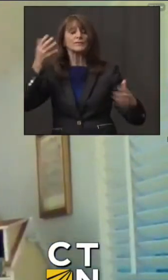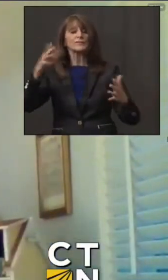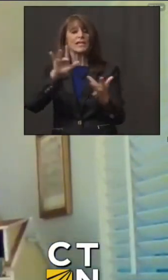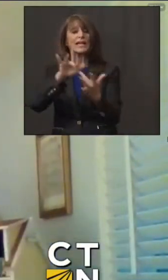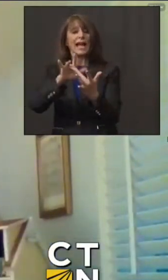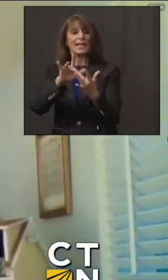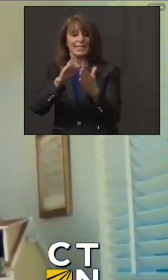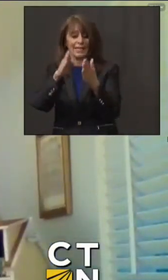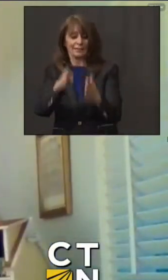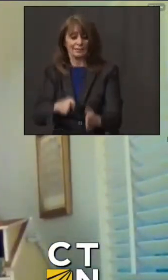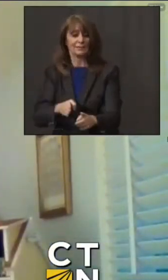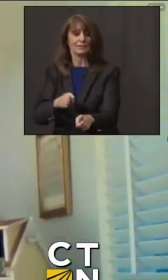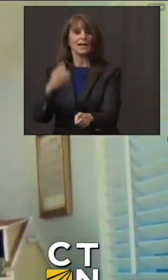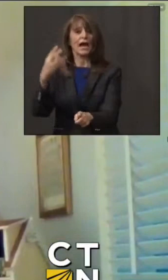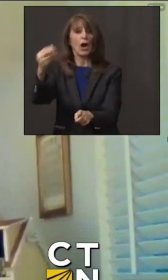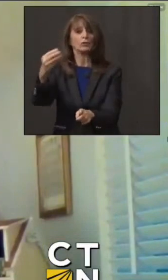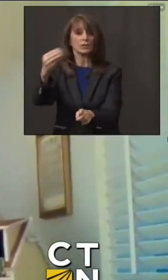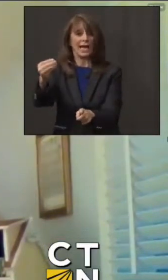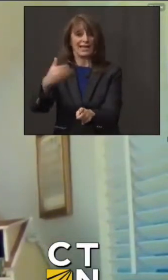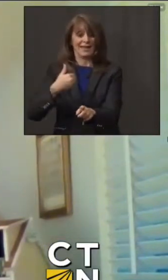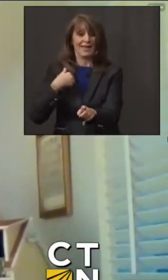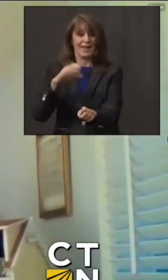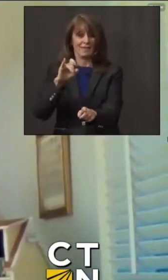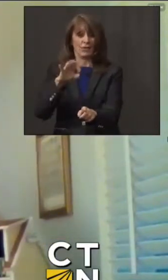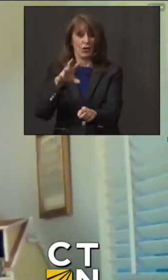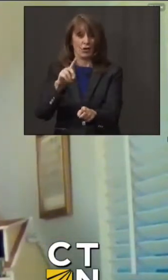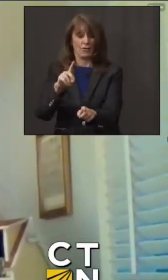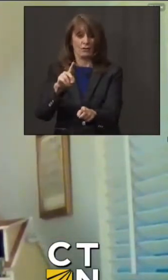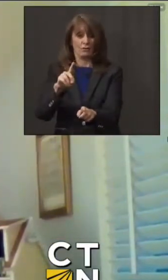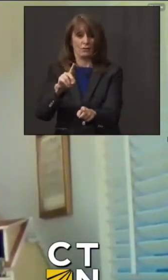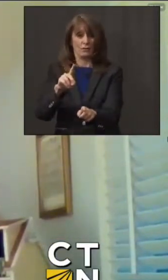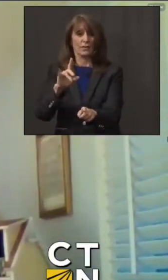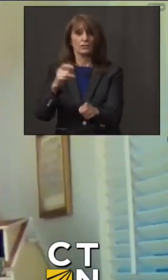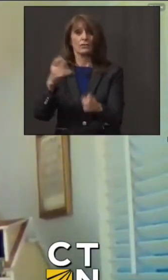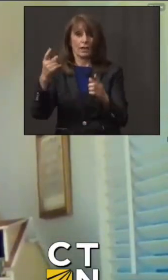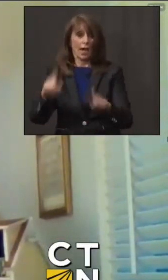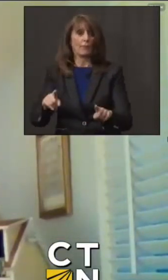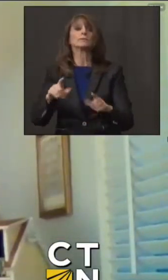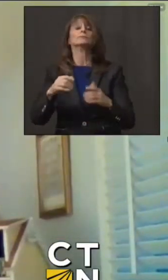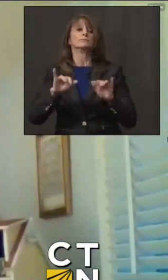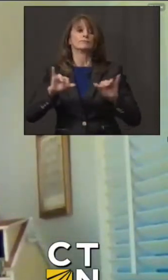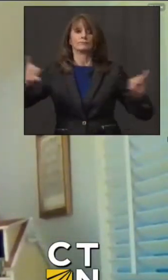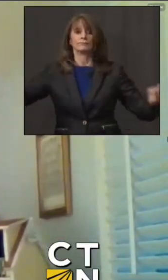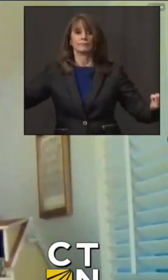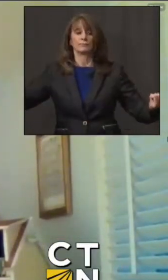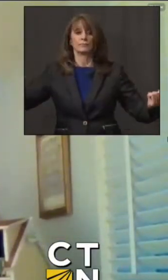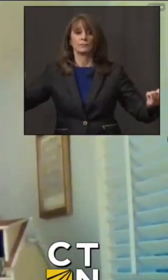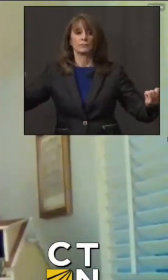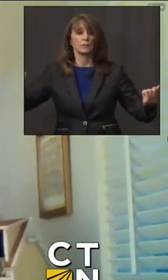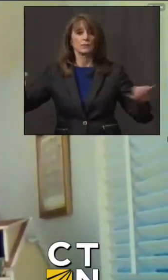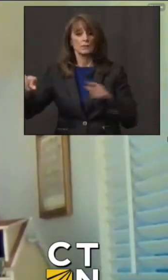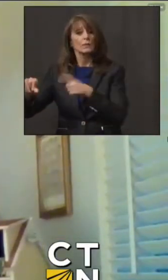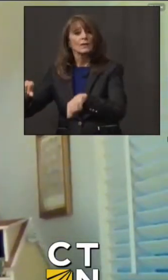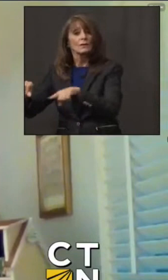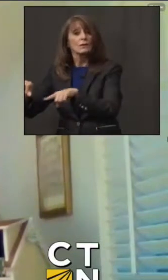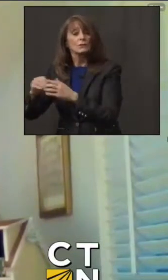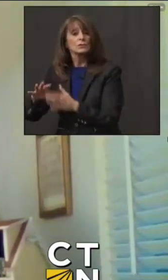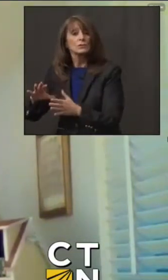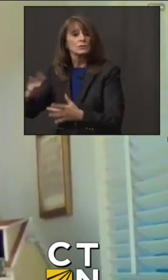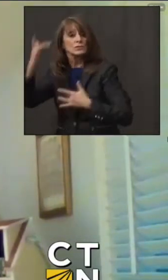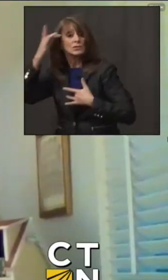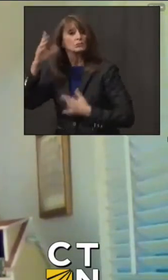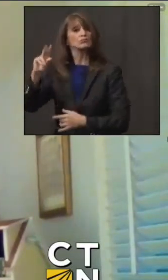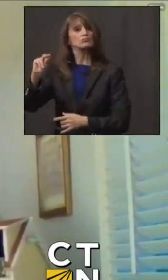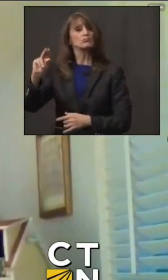with somebody outside of school or whatever, we're not seeing them get sick. We're